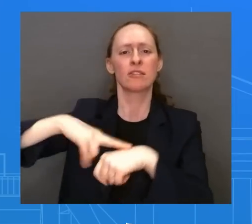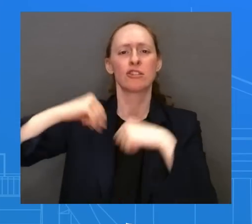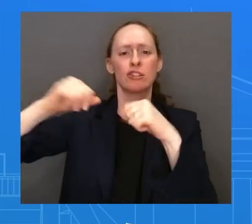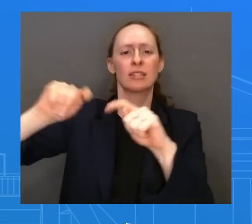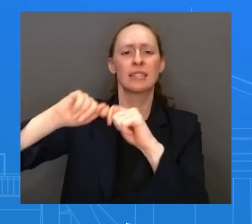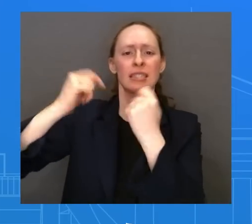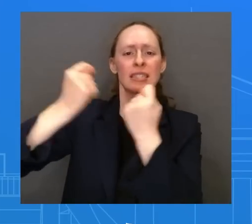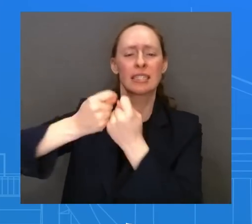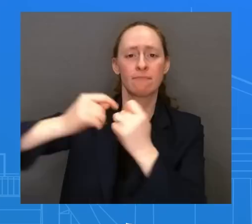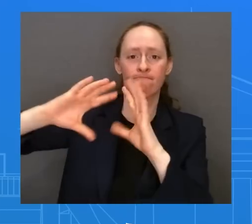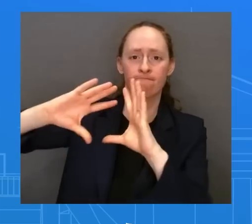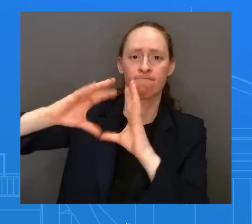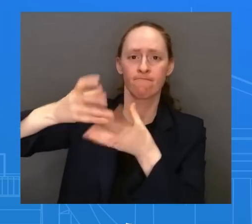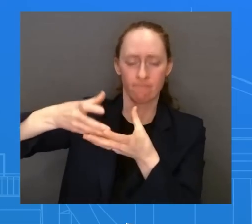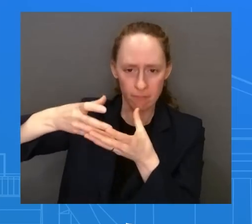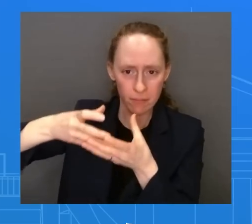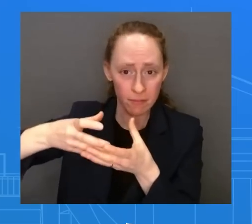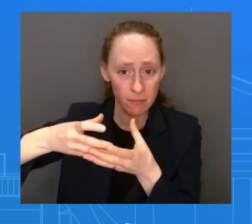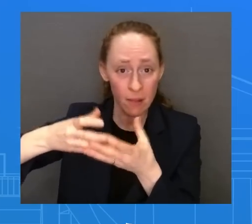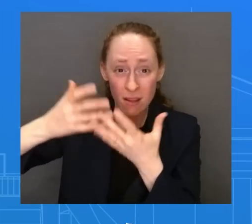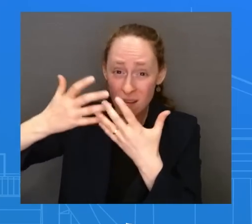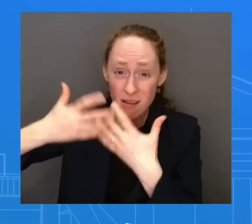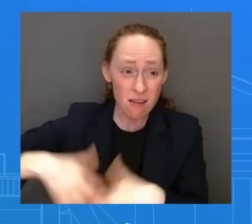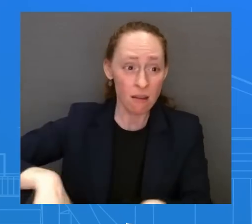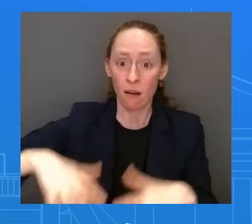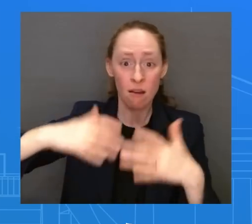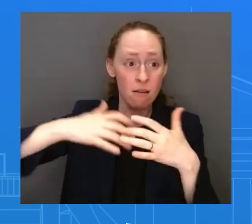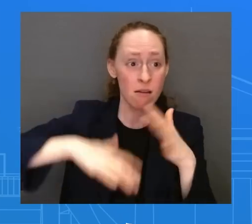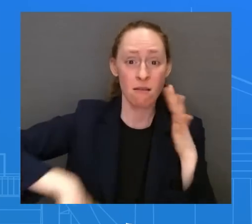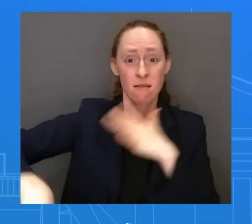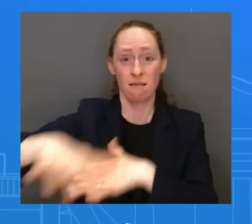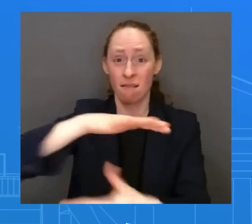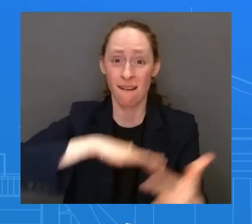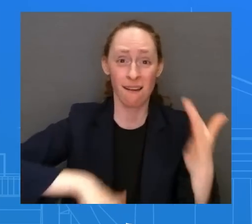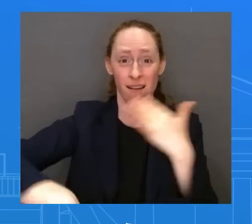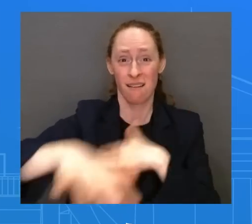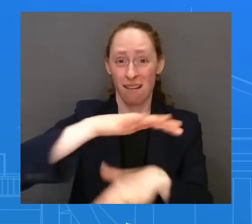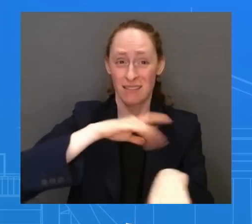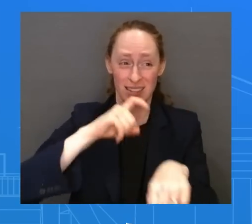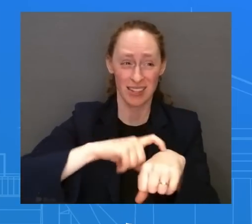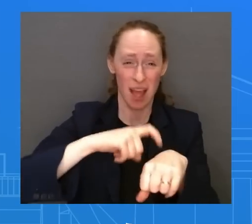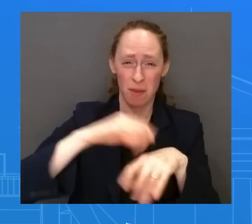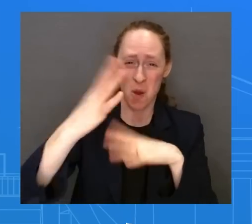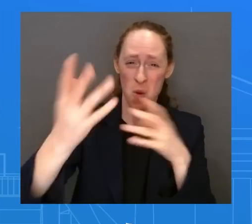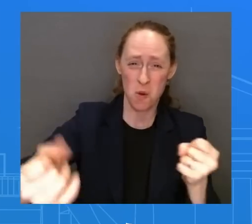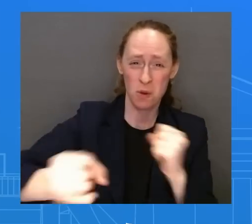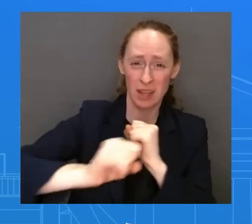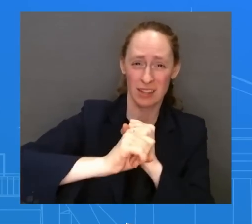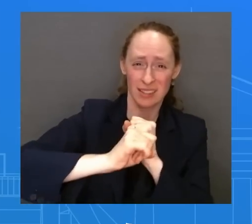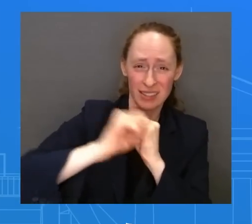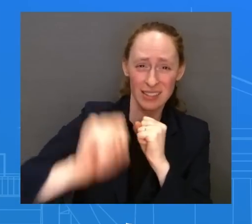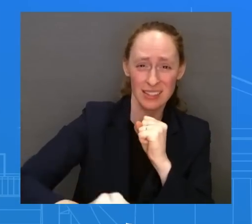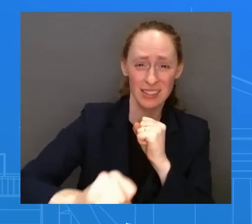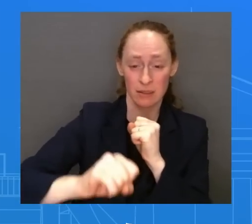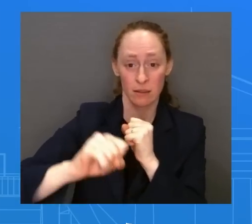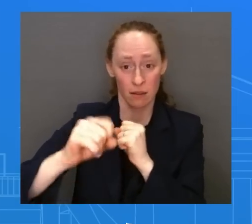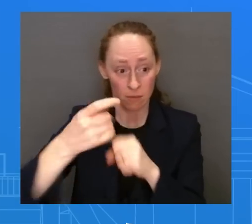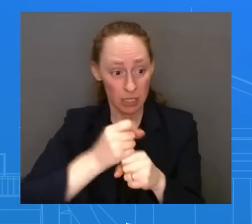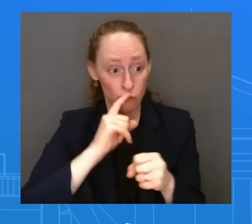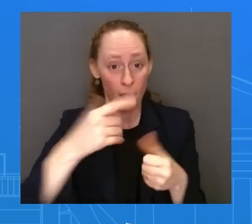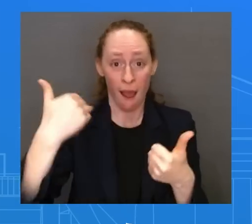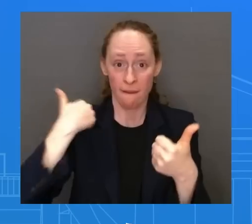senior military officials confirmed that they had sufficient resources and authorities to mitigate threats including those threats posed by ISIS